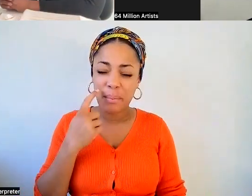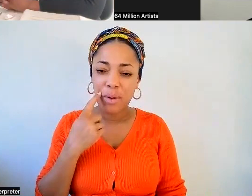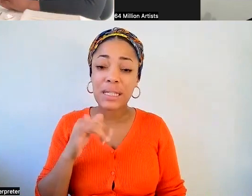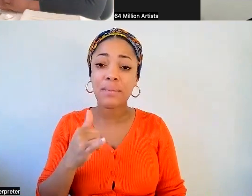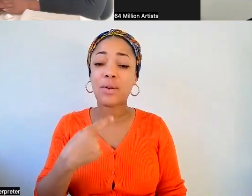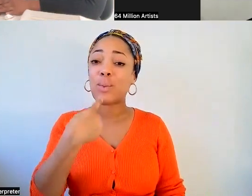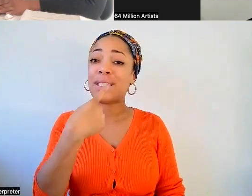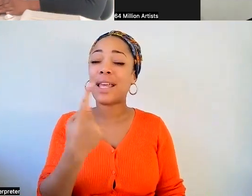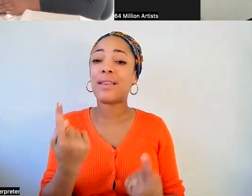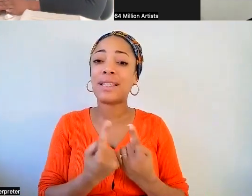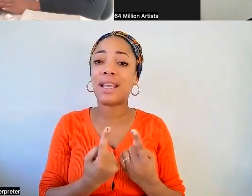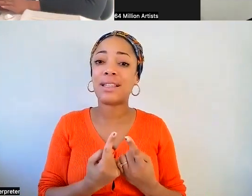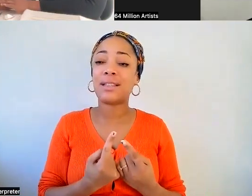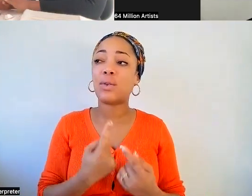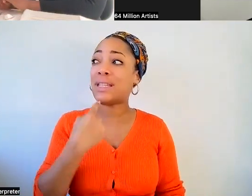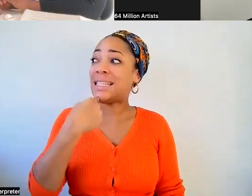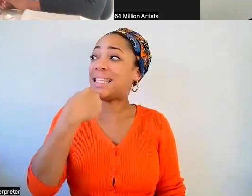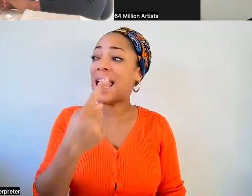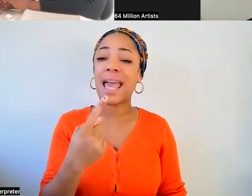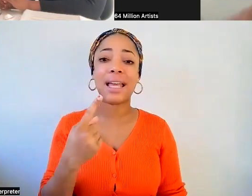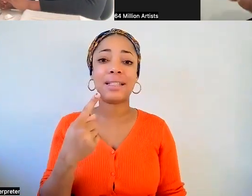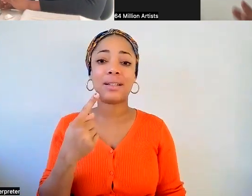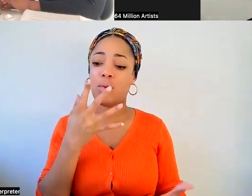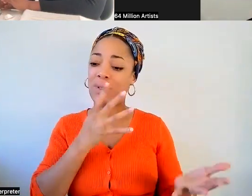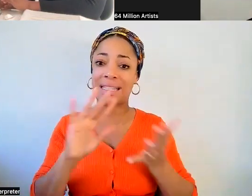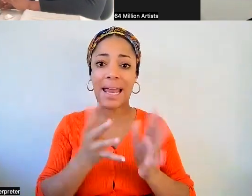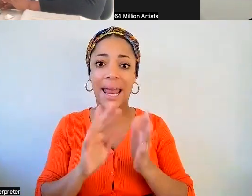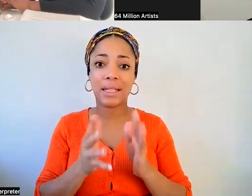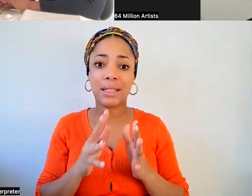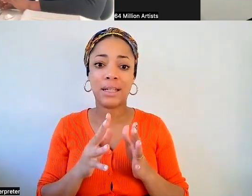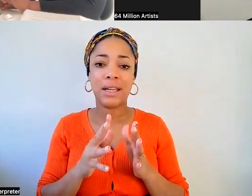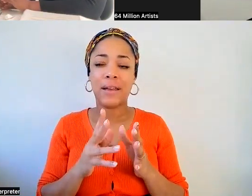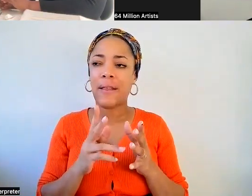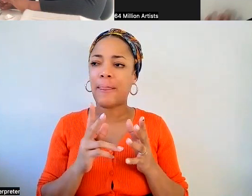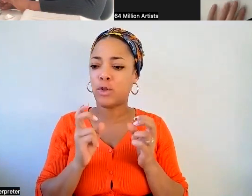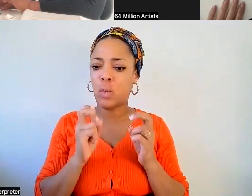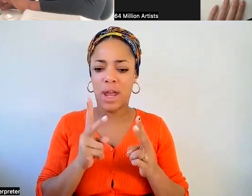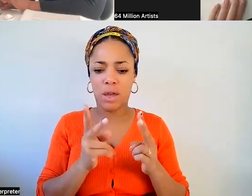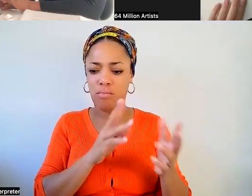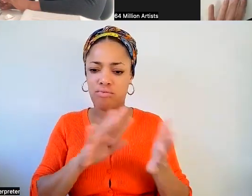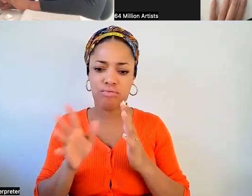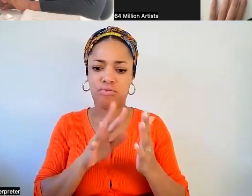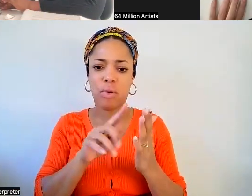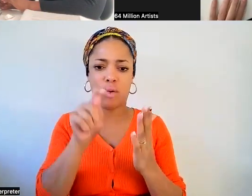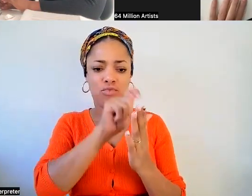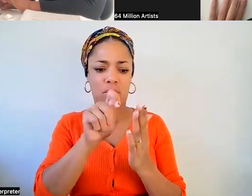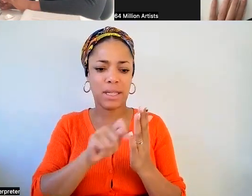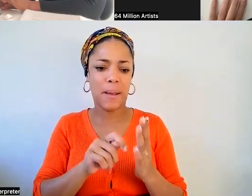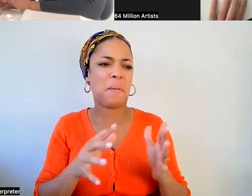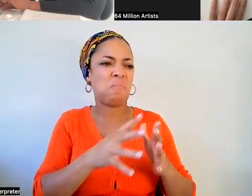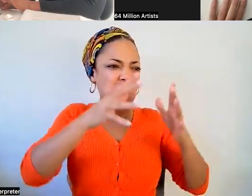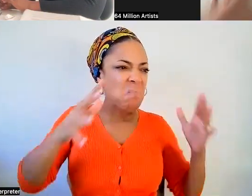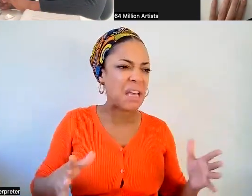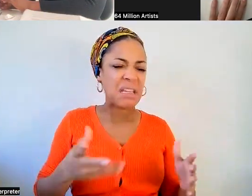things, vocalize it, we say the thing, and then sometimes just the way it comes out, sort of fragmented, where you said massive, wet,